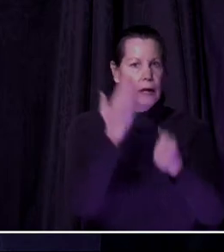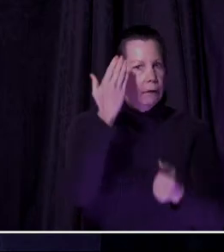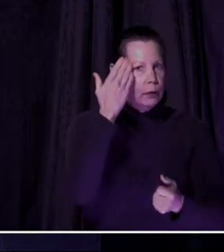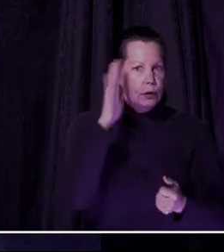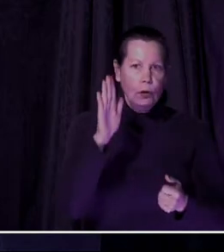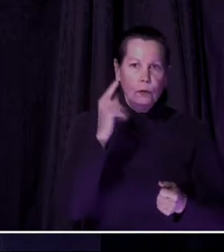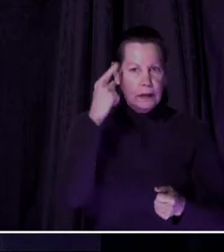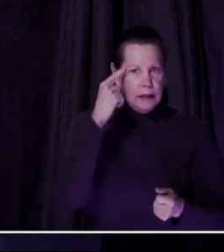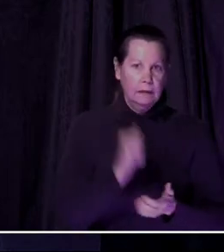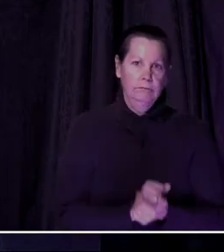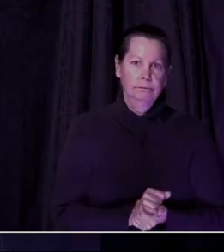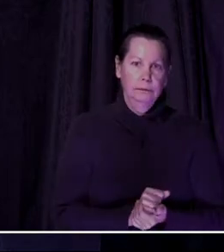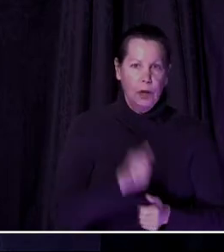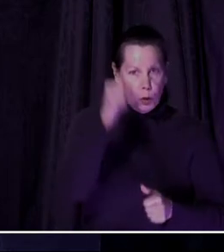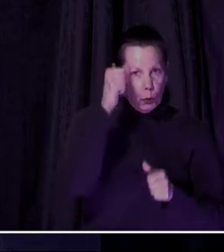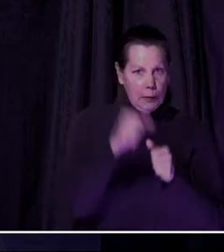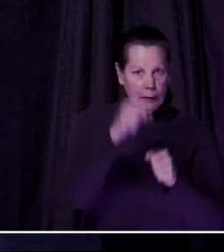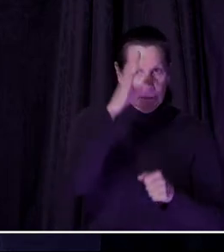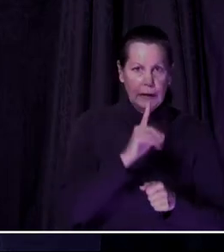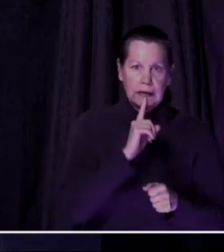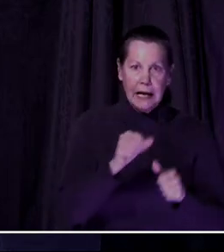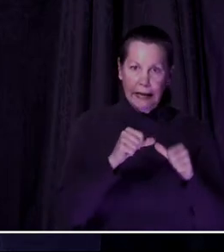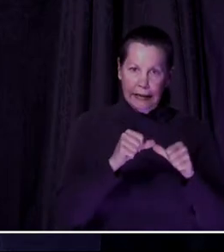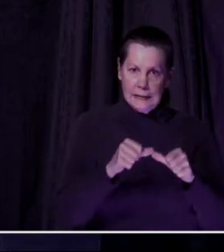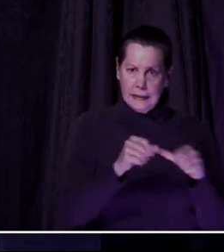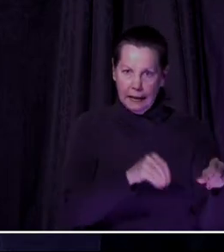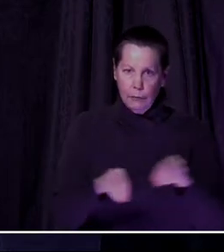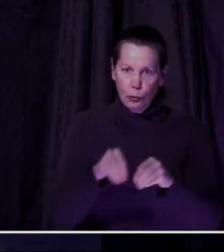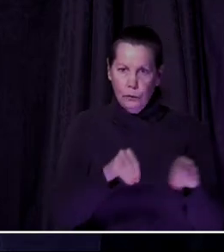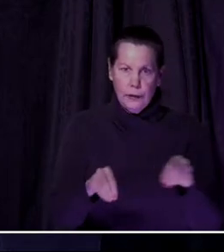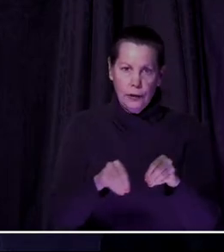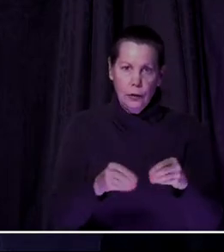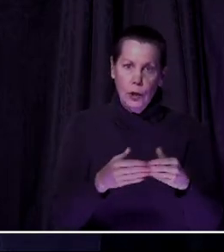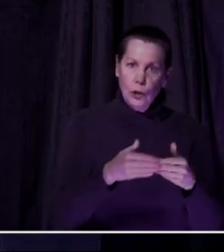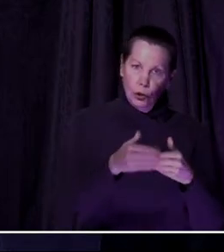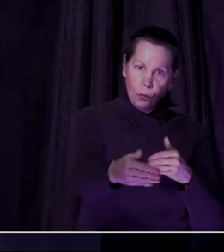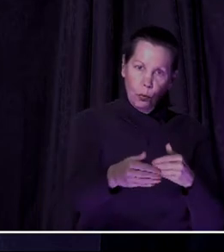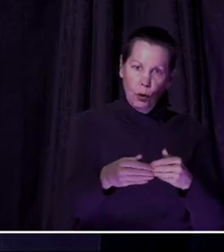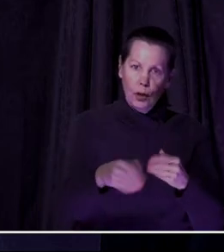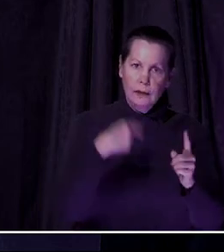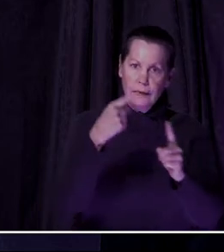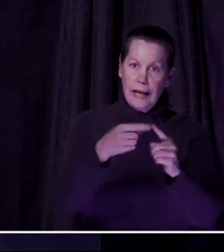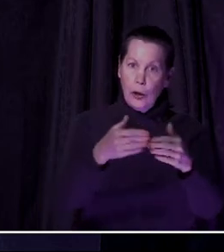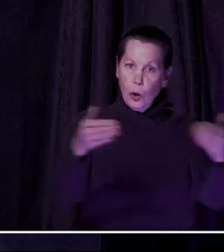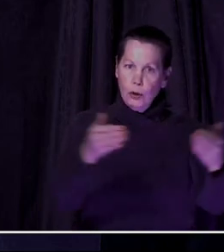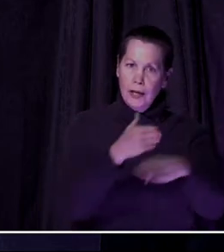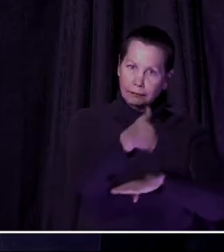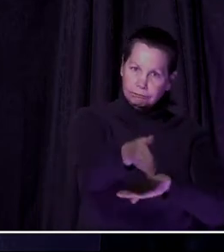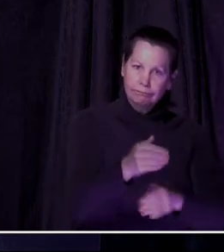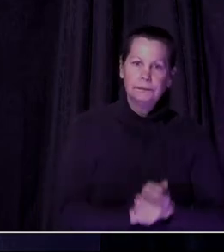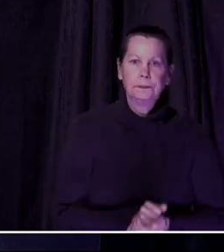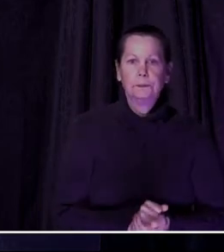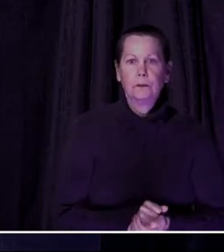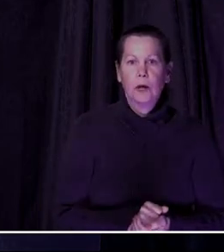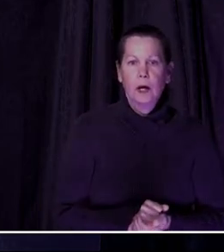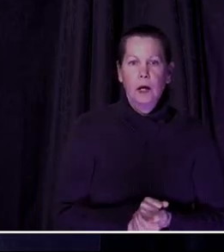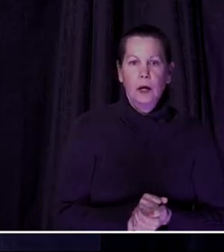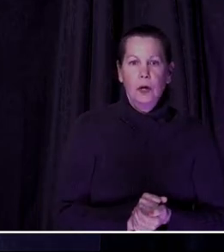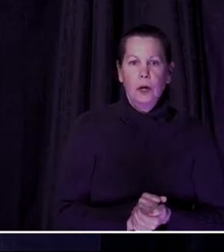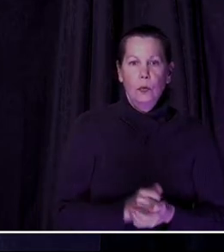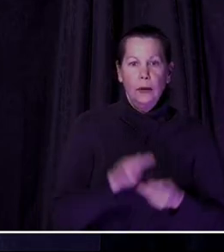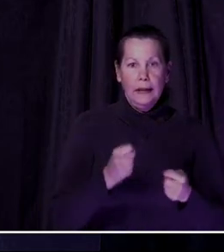so. Remember God is steady moving you towards the goal line. When they try and